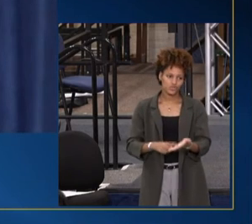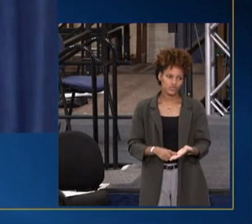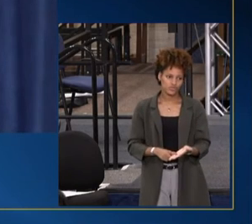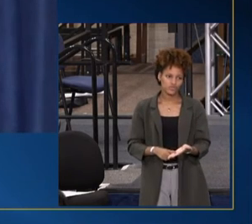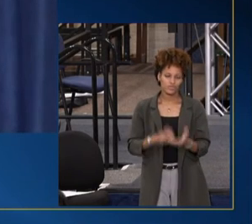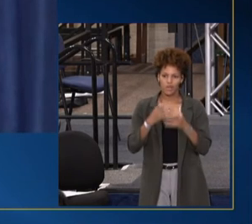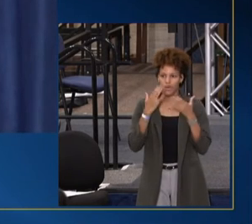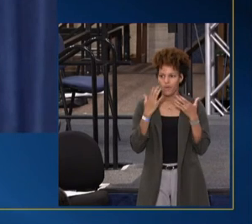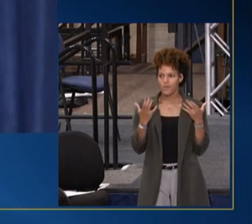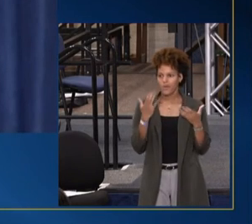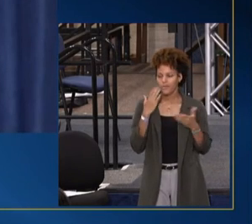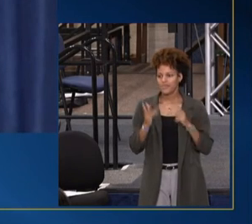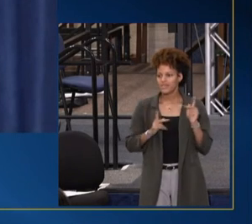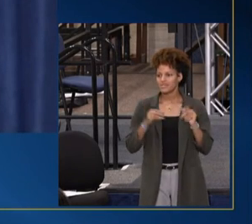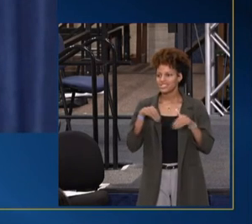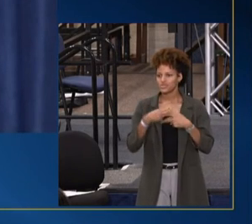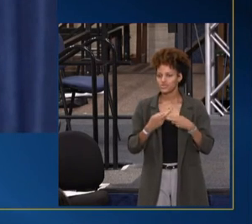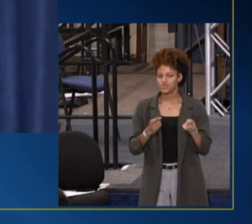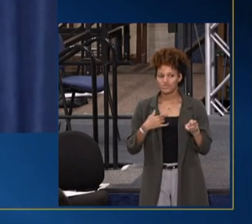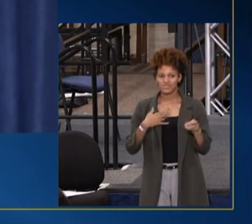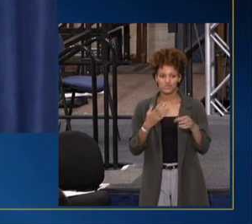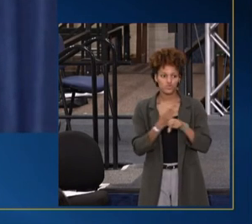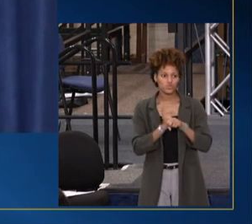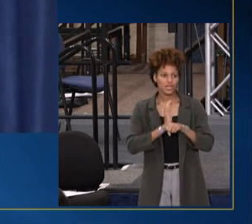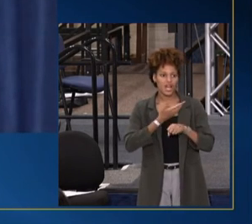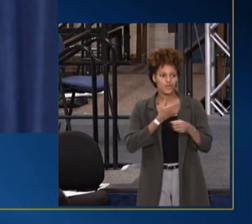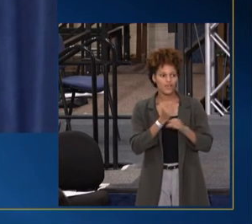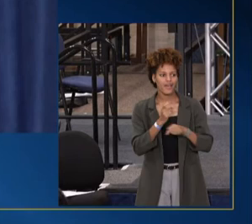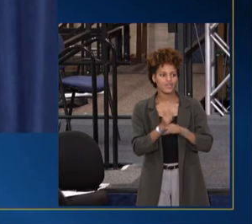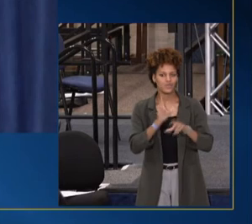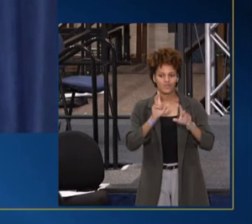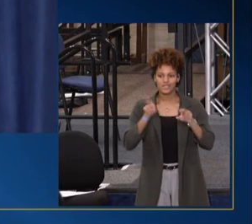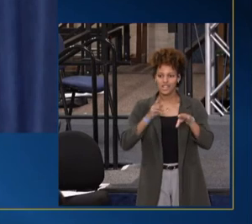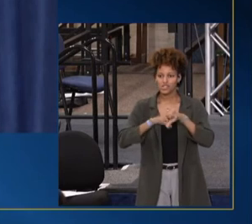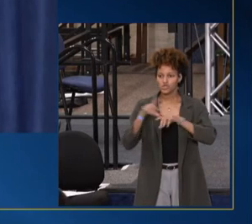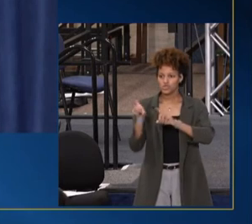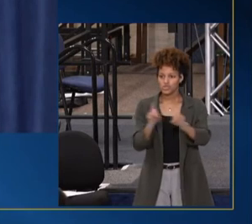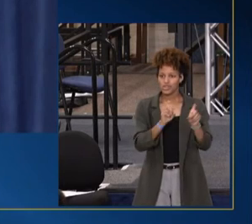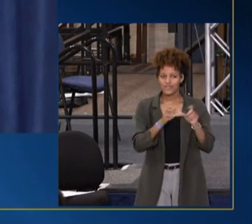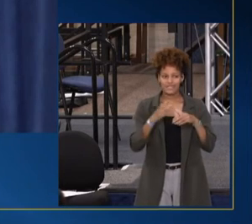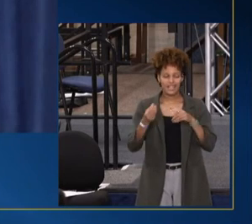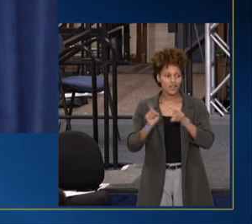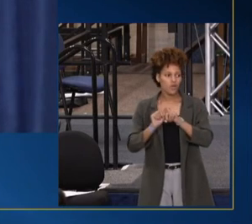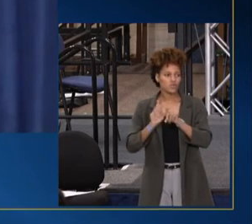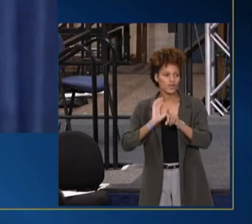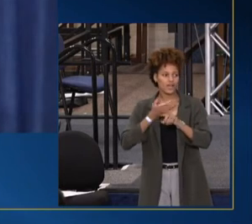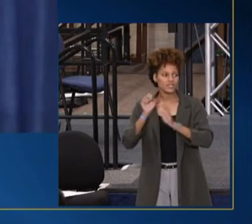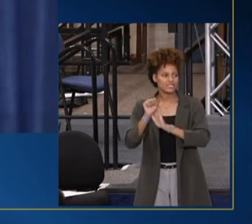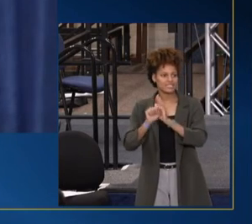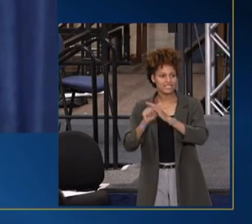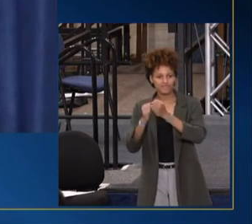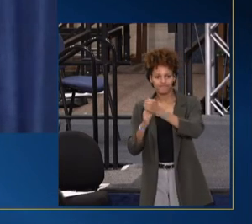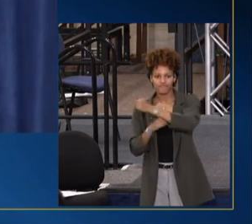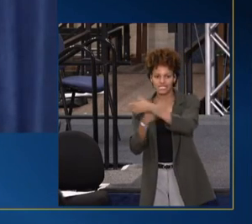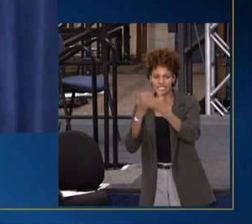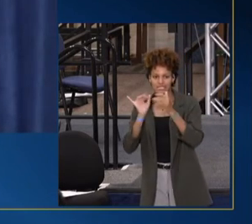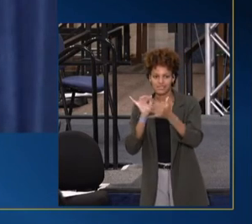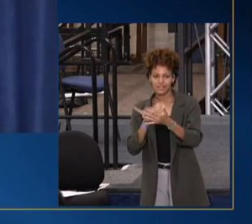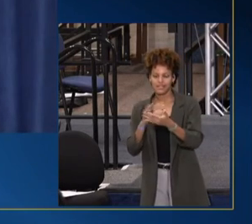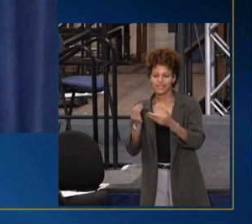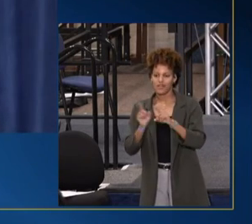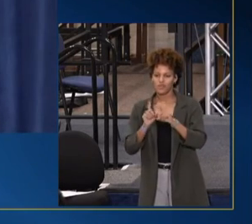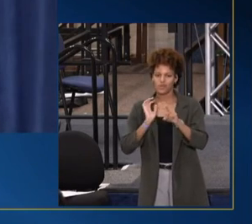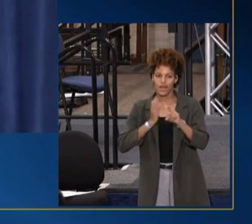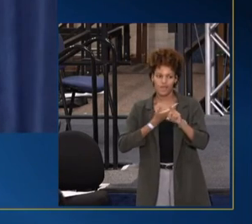I know that there are folks in this room who have made use of our annual national surveys, our state-based studies, our research